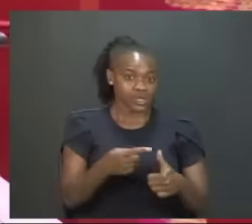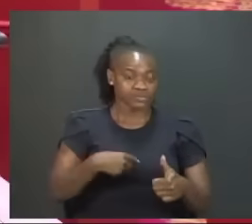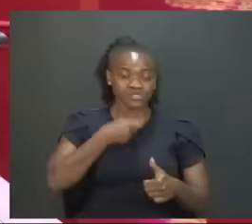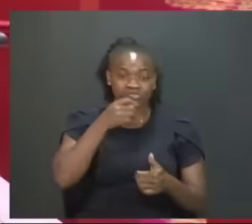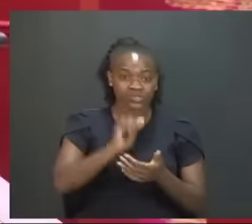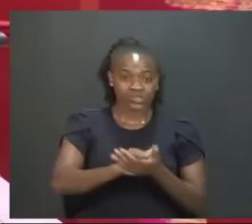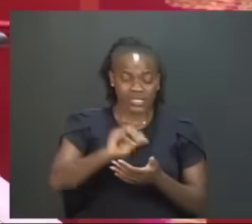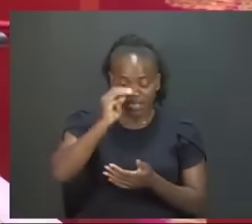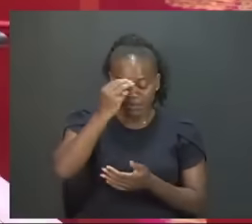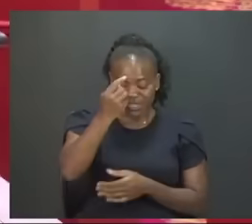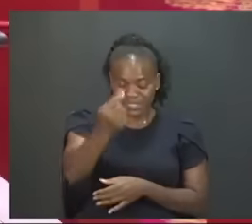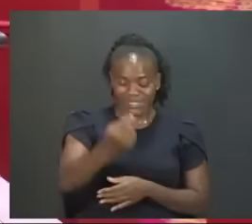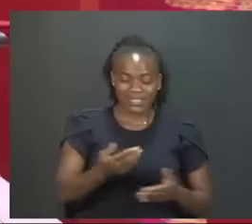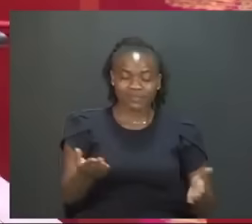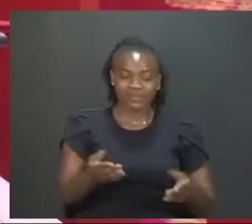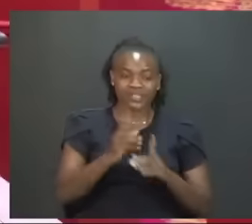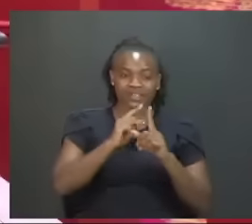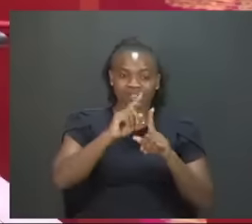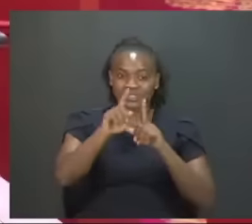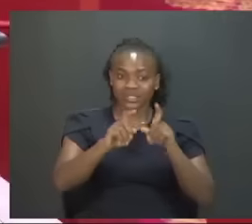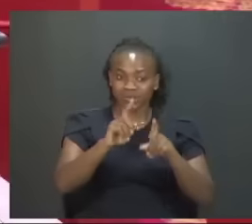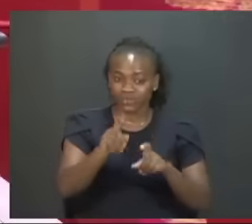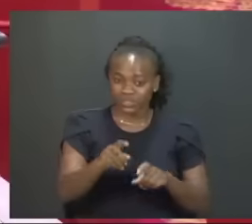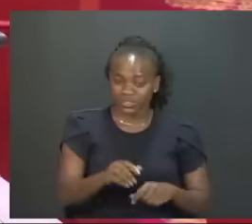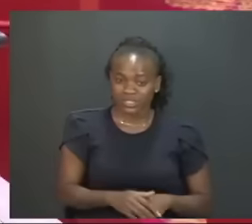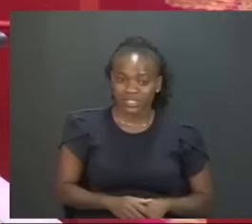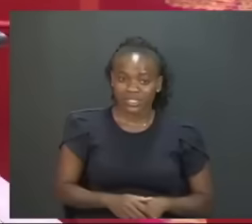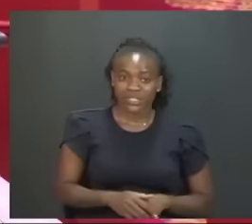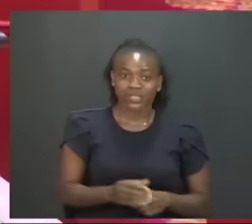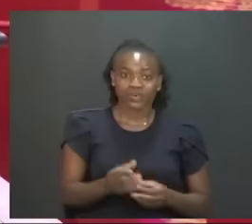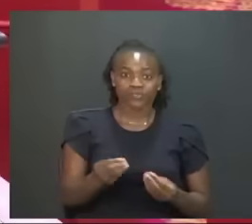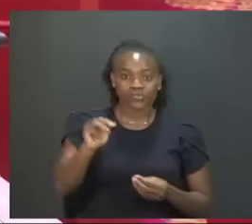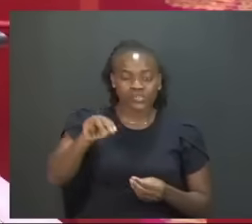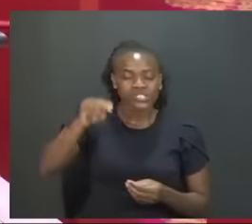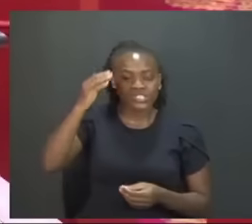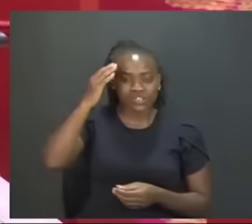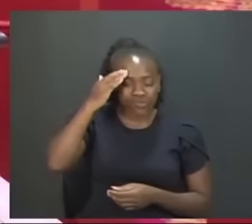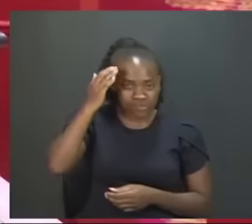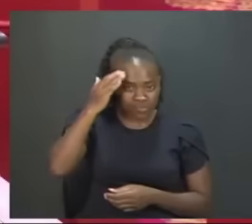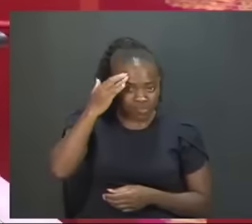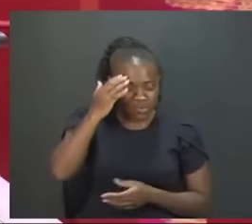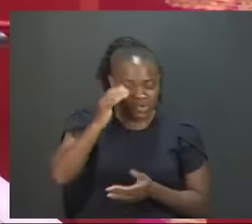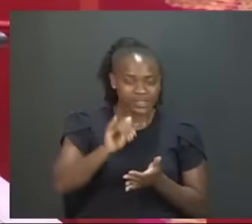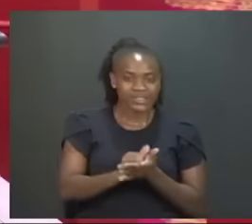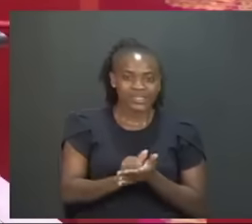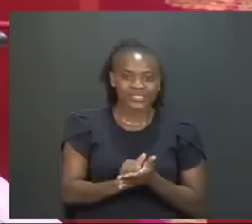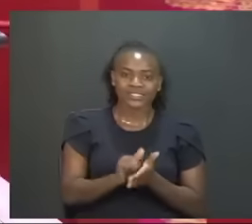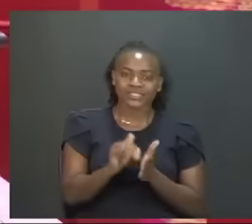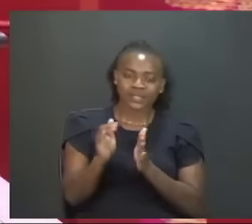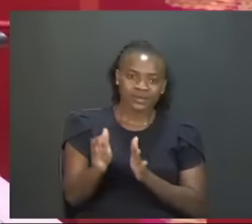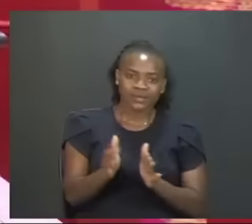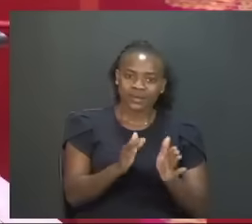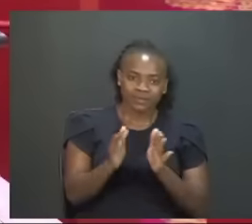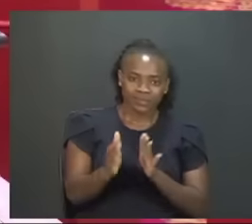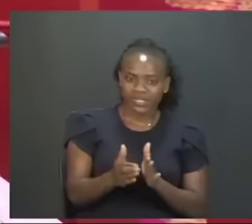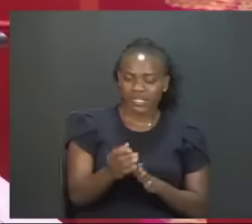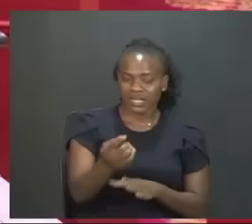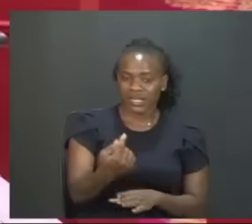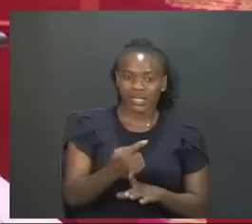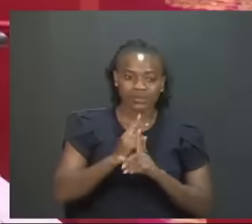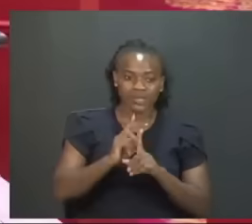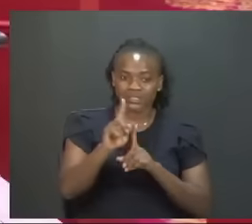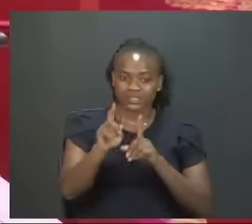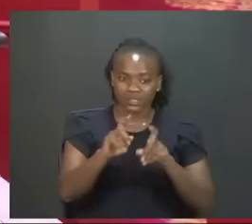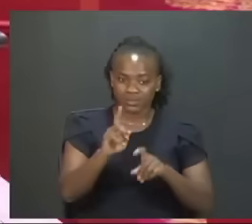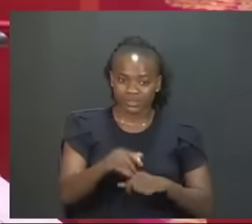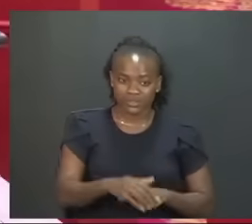in the chamber to answer your questions, and so they must be aware that they have indeed been slated to come and answer